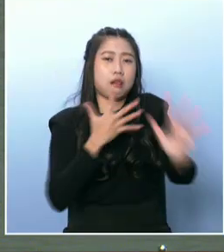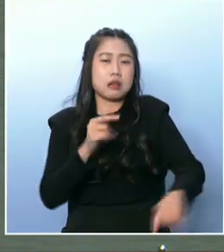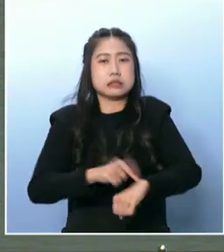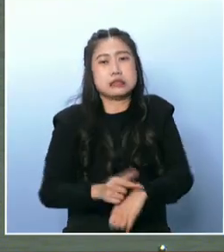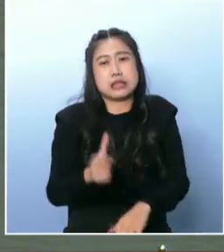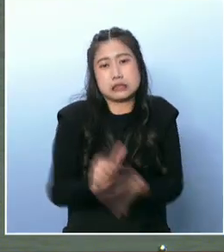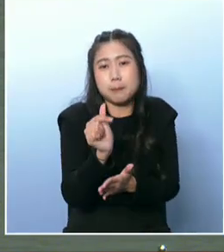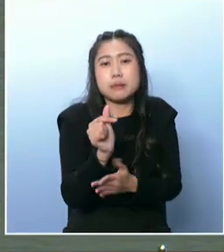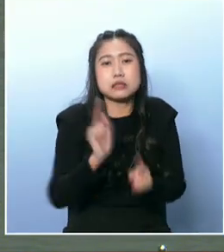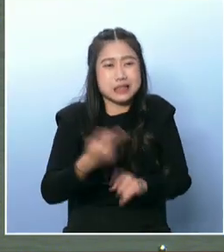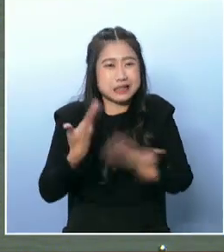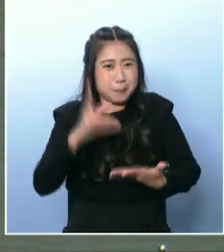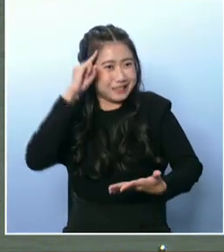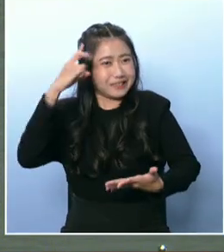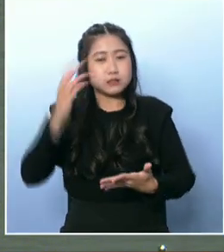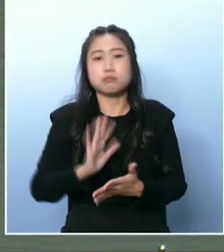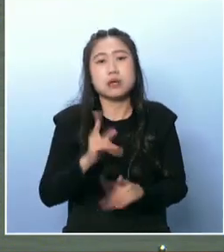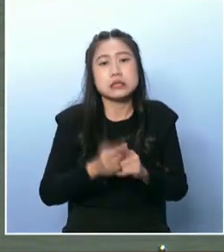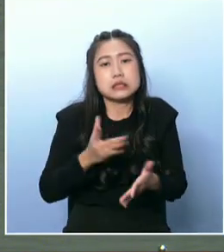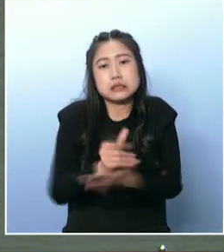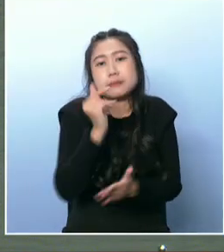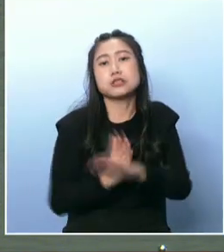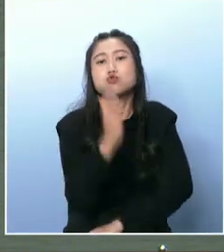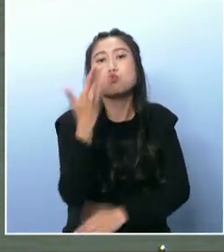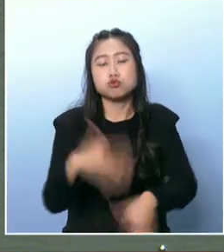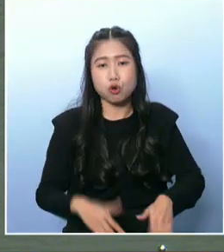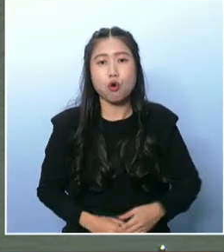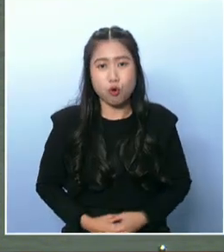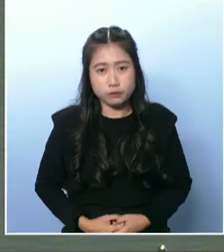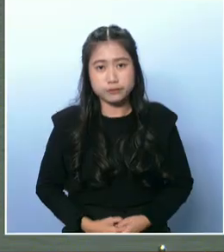time is very long. It can be over 10 years.